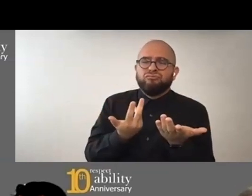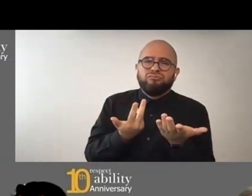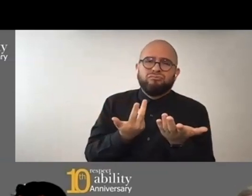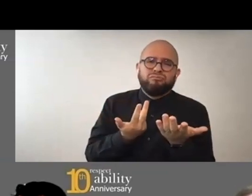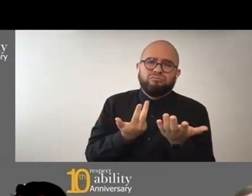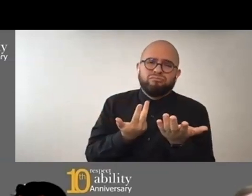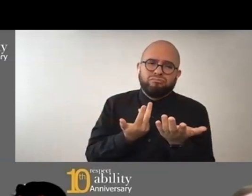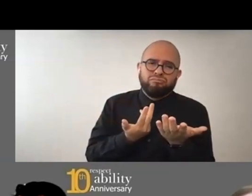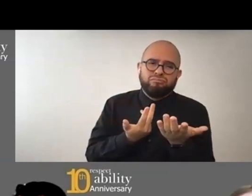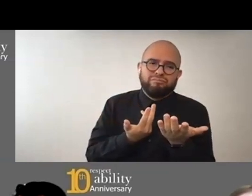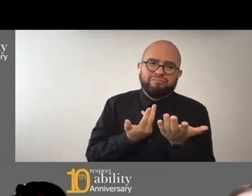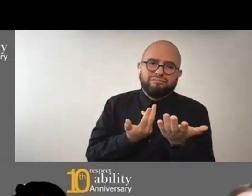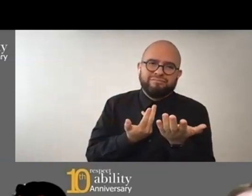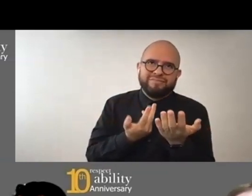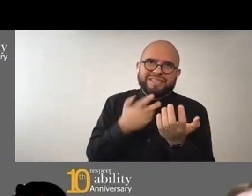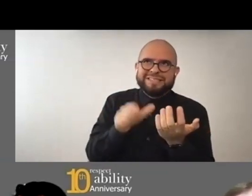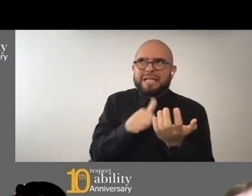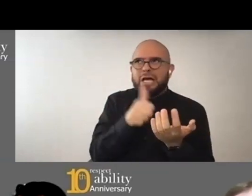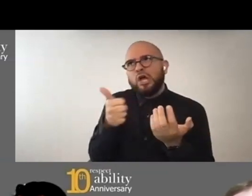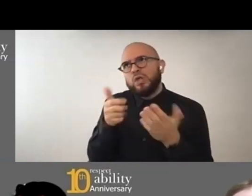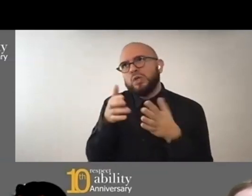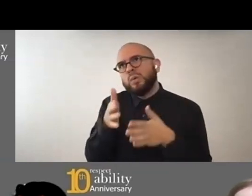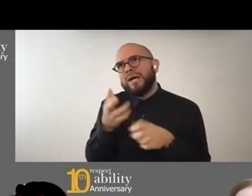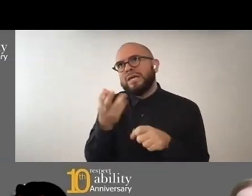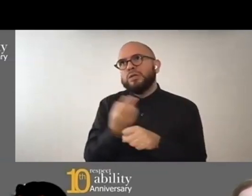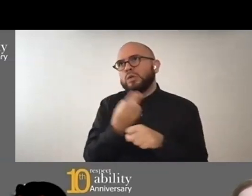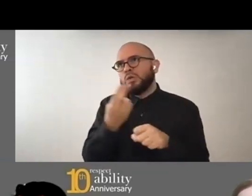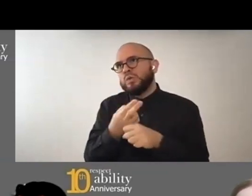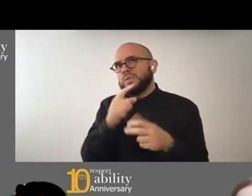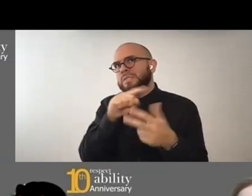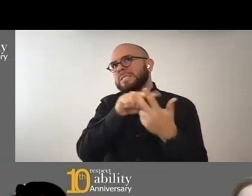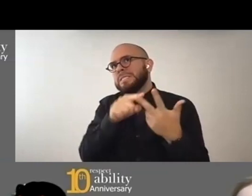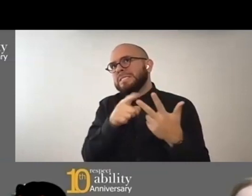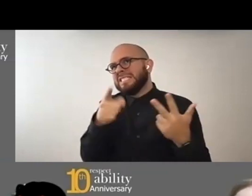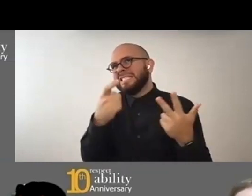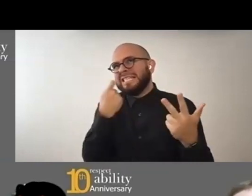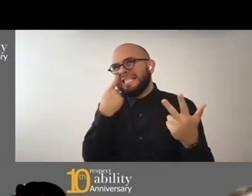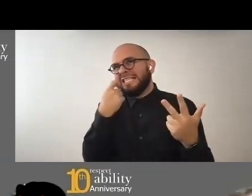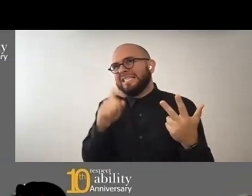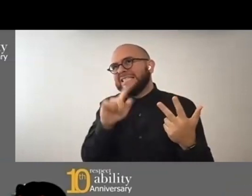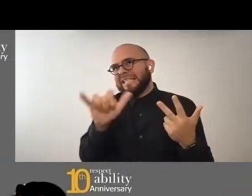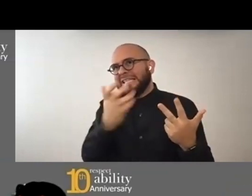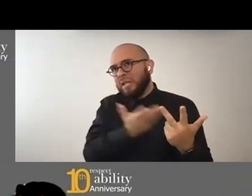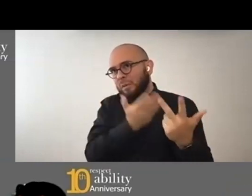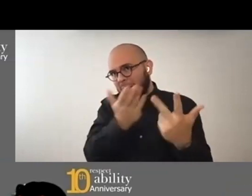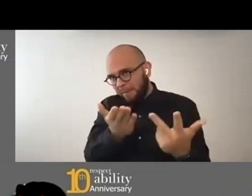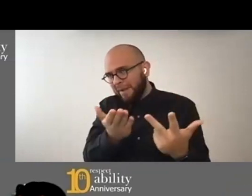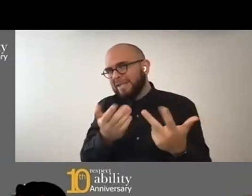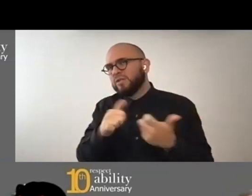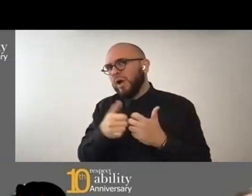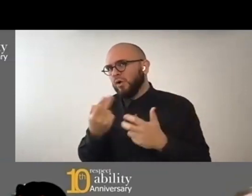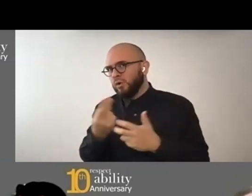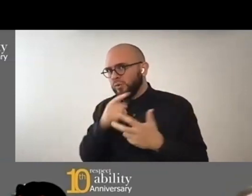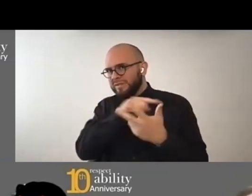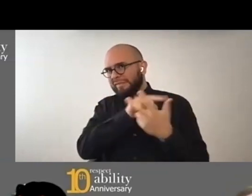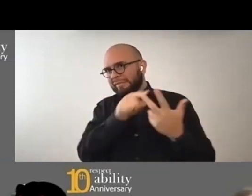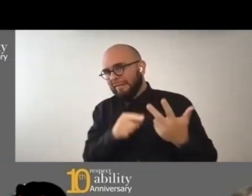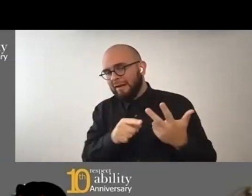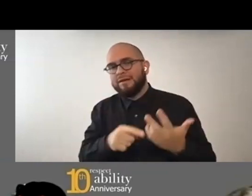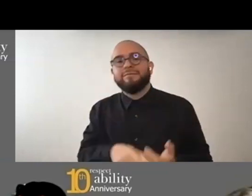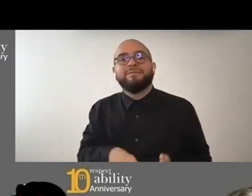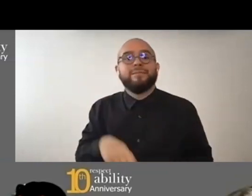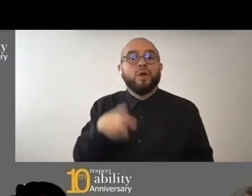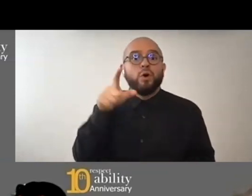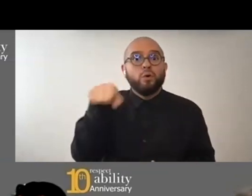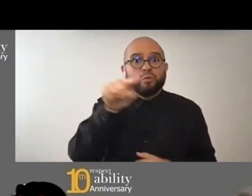use the resources that that Stacey has recommended, is for those of you that are still in